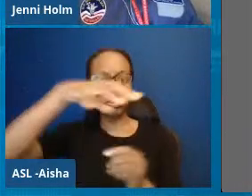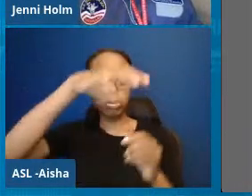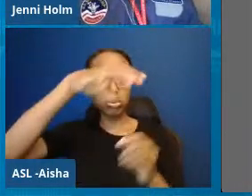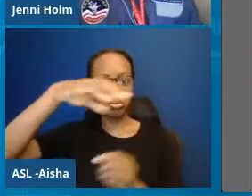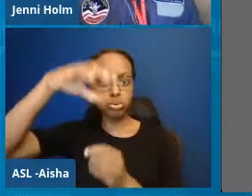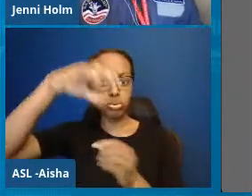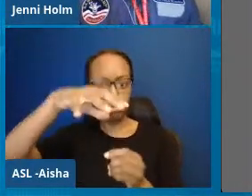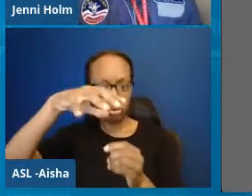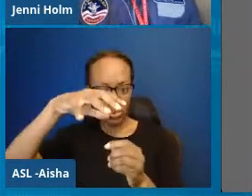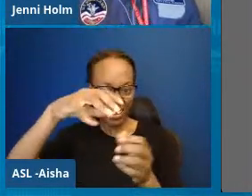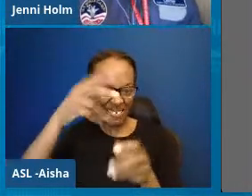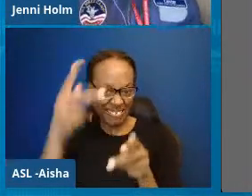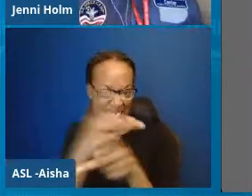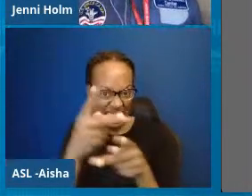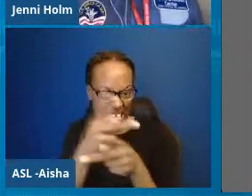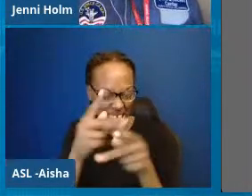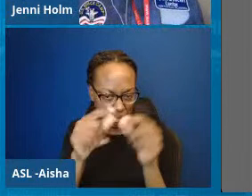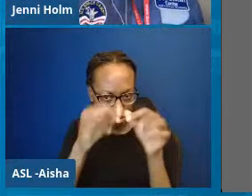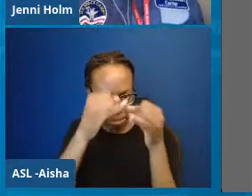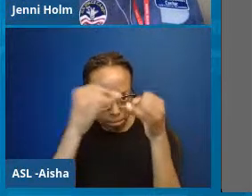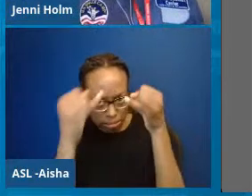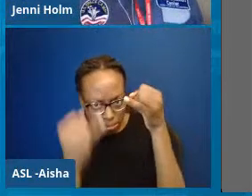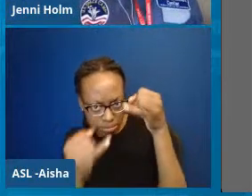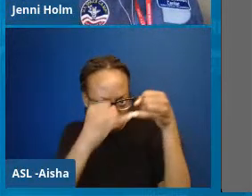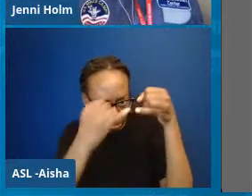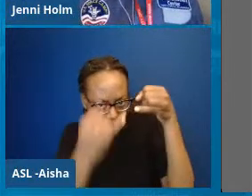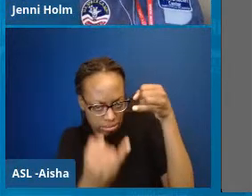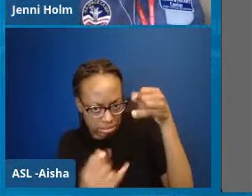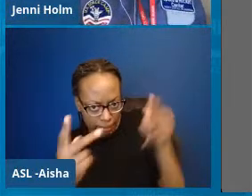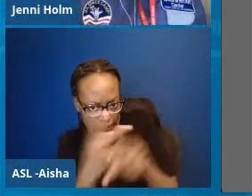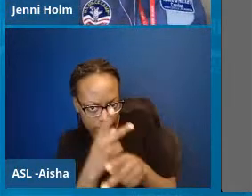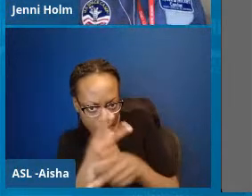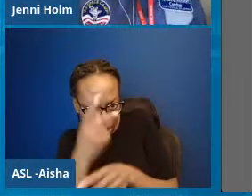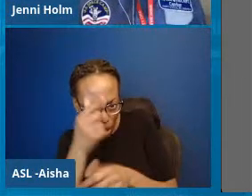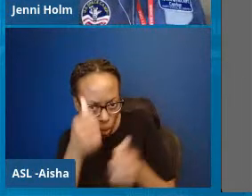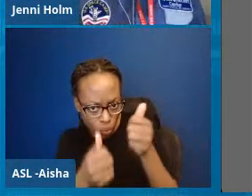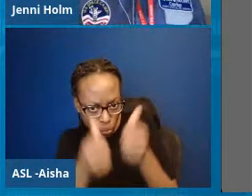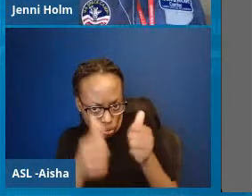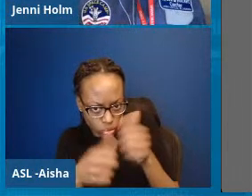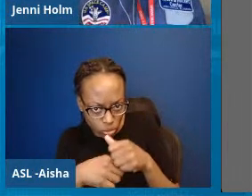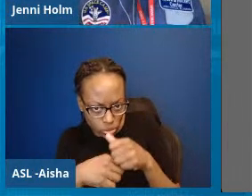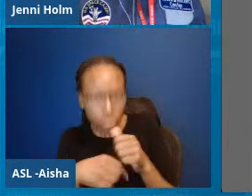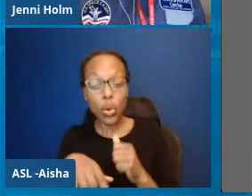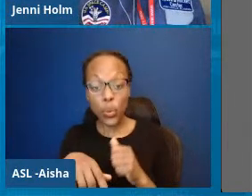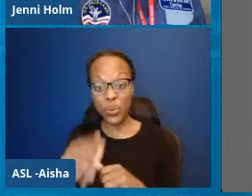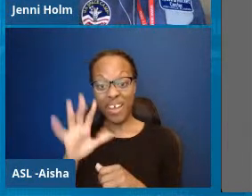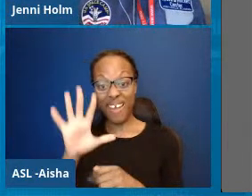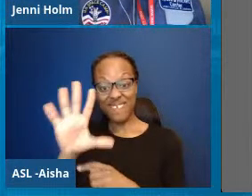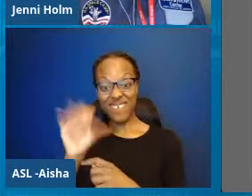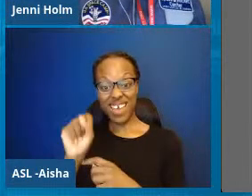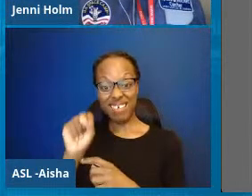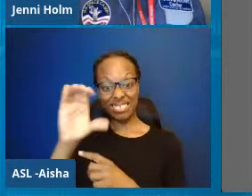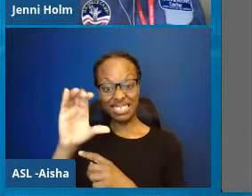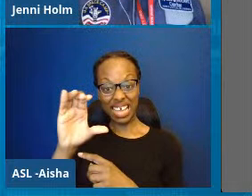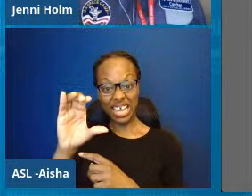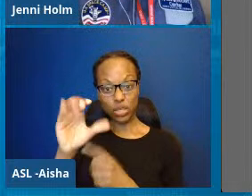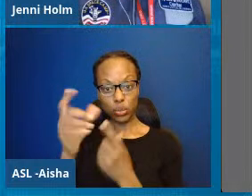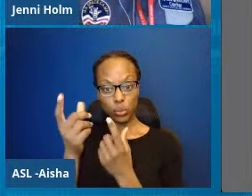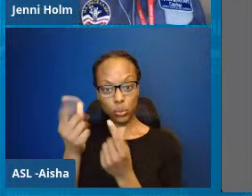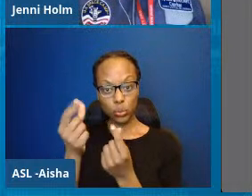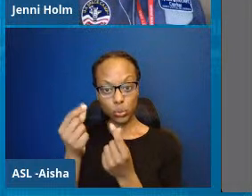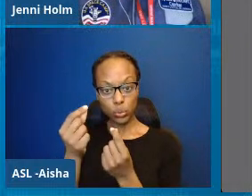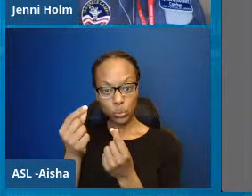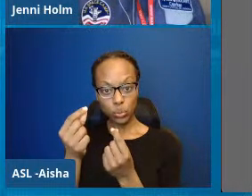that I think you might have done before. I'm going to give you 5 seconds to choose. Either go to fill in your body challenge or go to fill in your